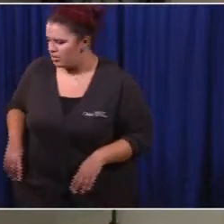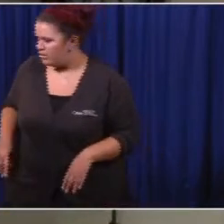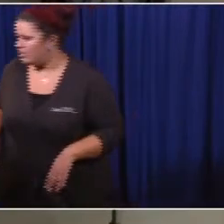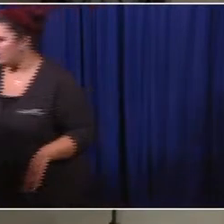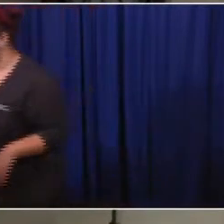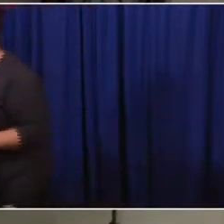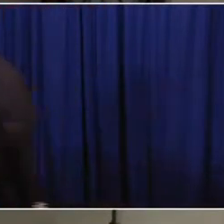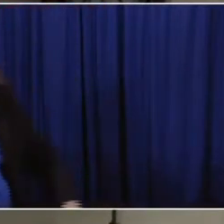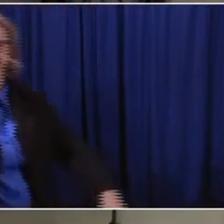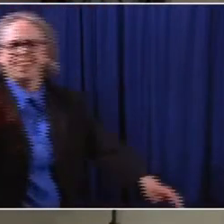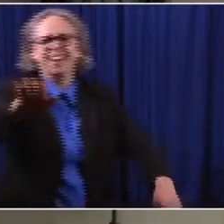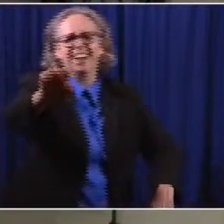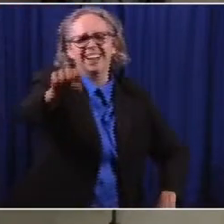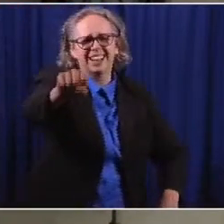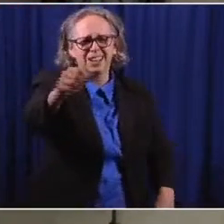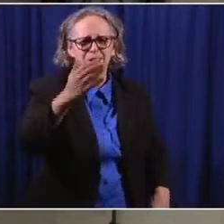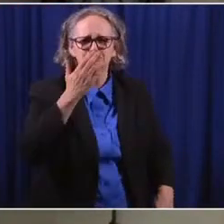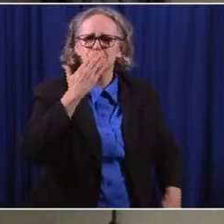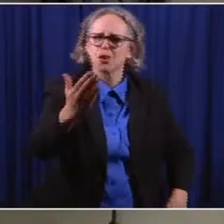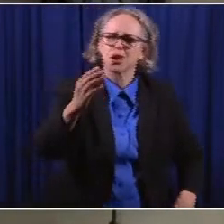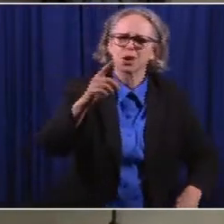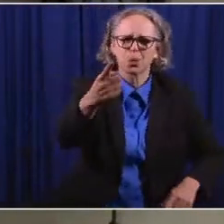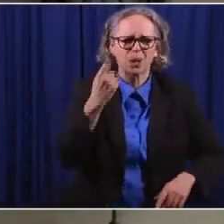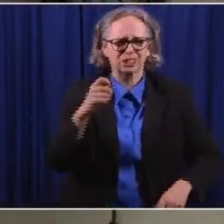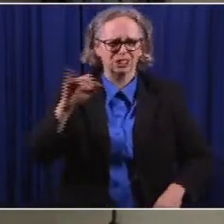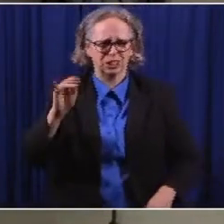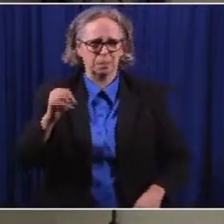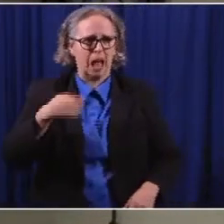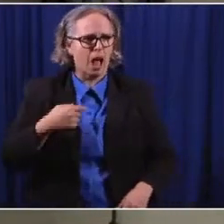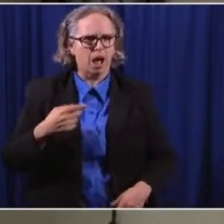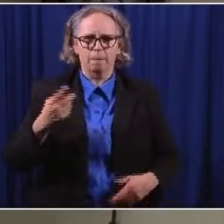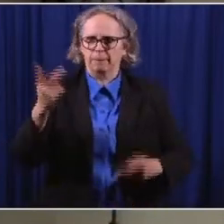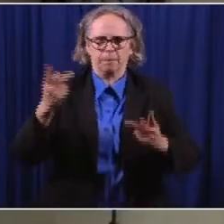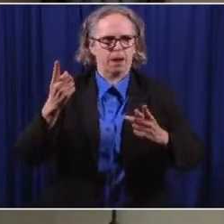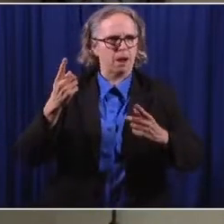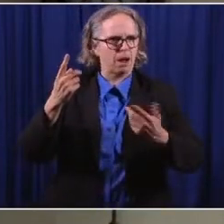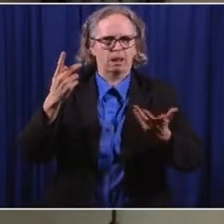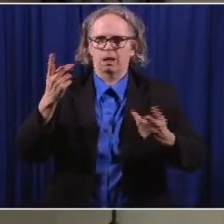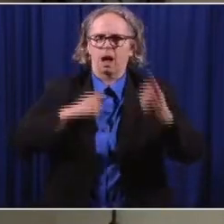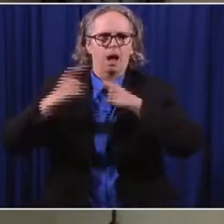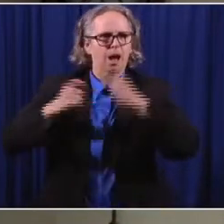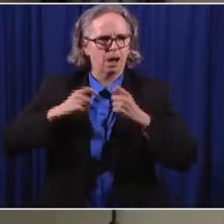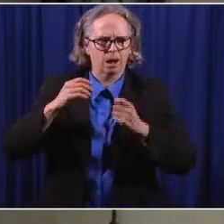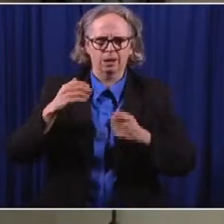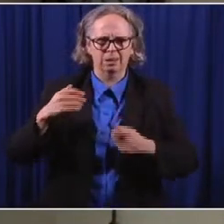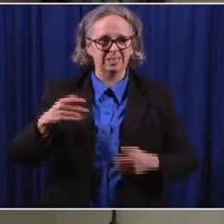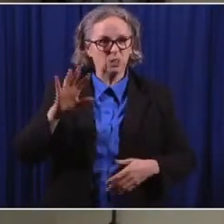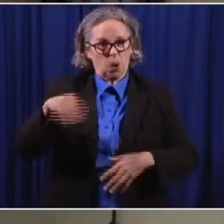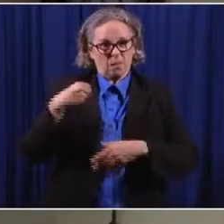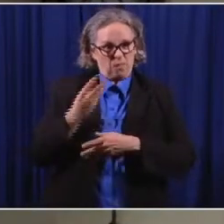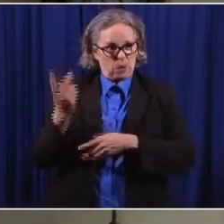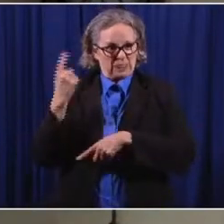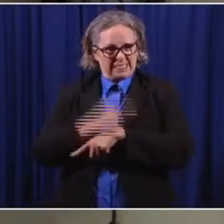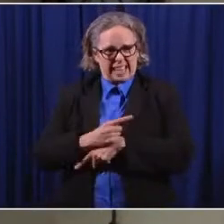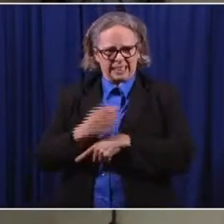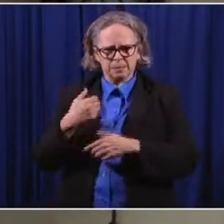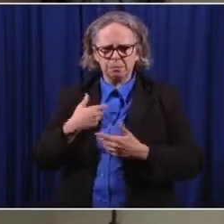I done a number of TV interviews, as you know, over the last few days, one-on-one with anchors and